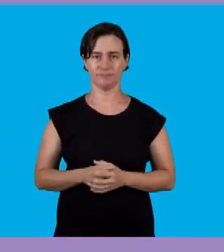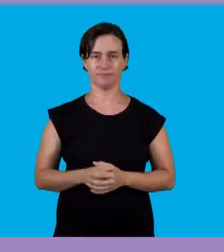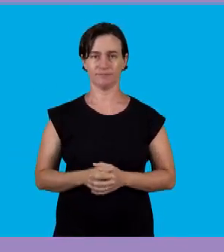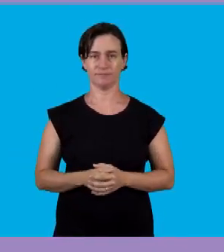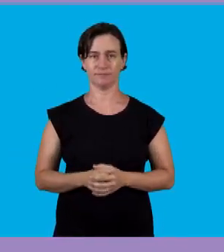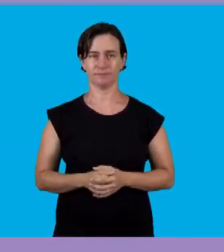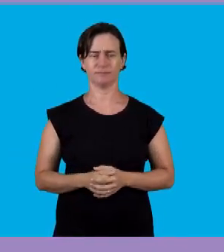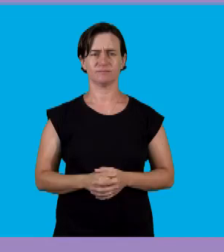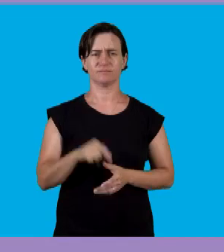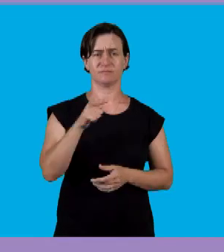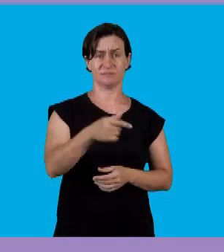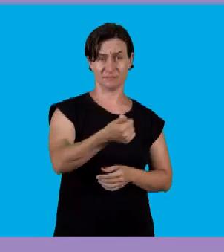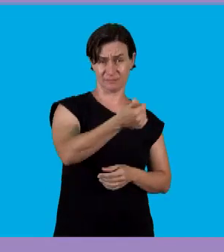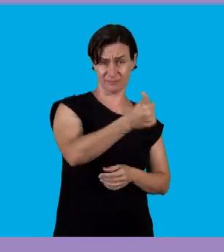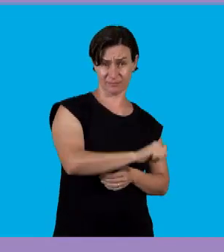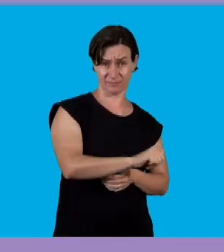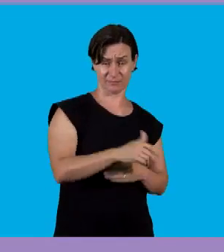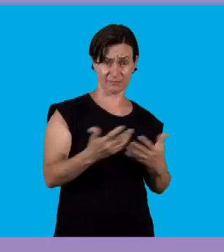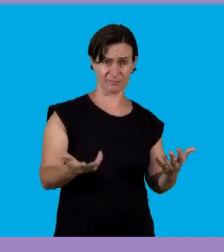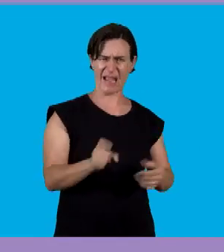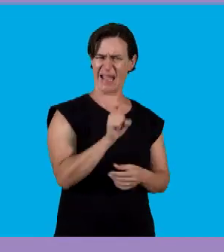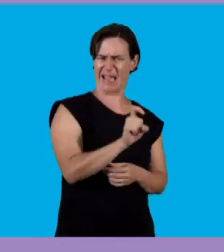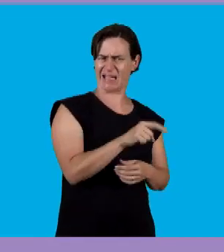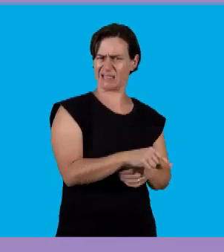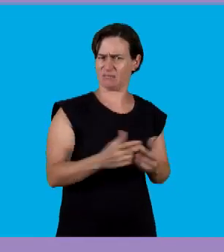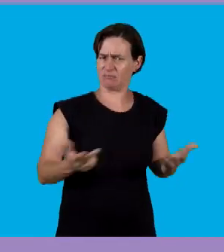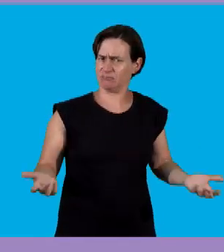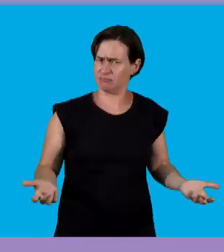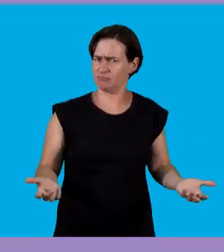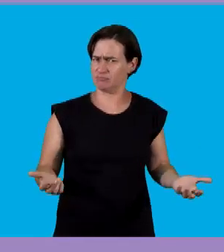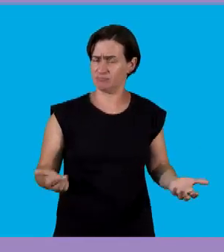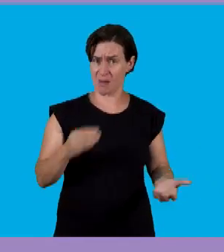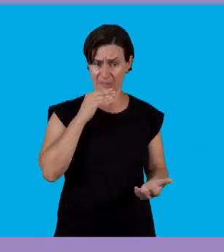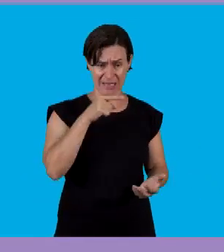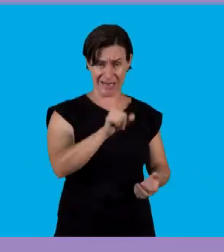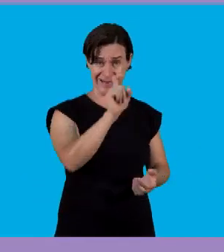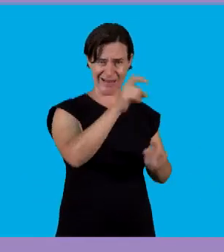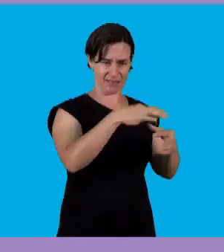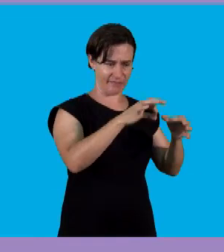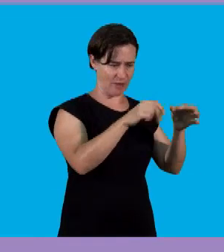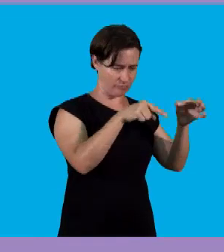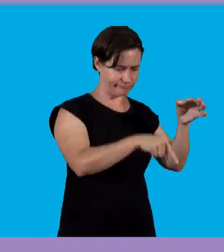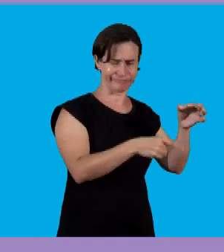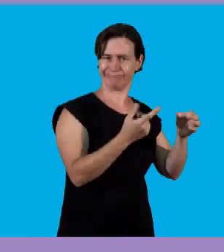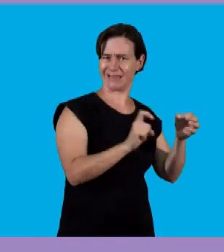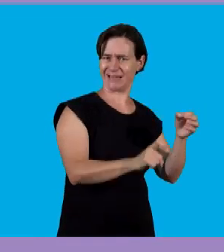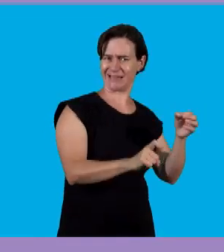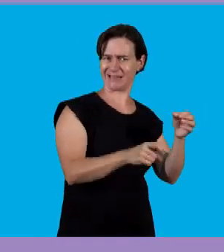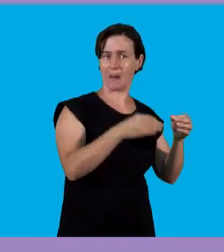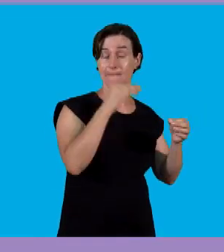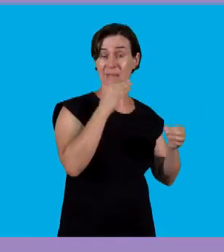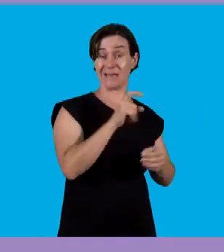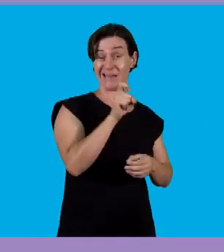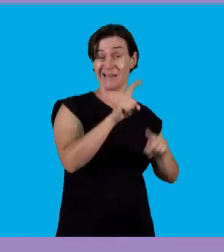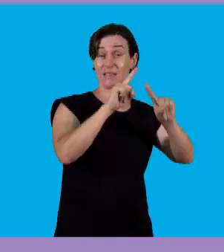31. What about when the input value is an x? Now when the input value is an x, of course we know that x